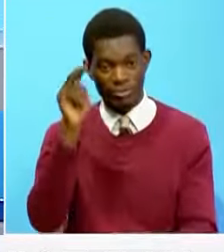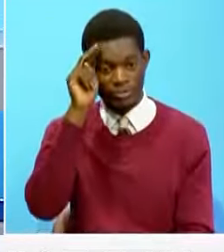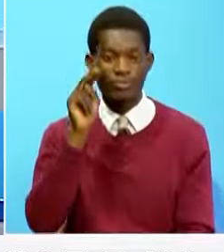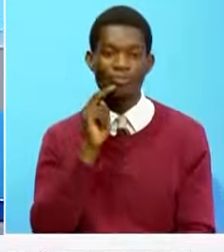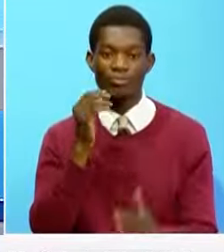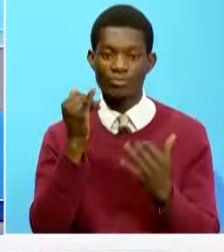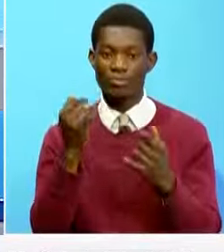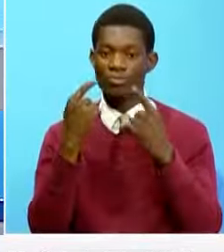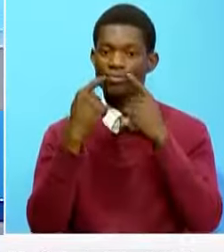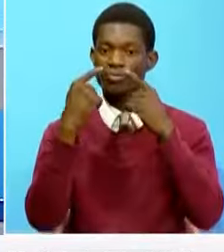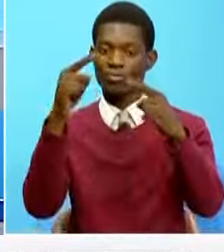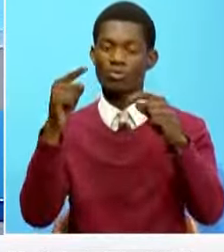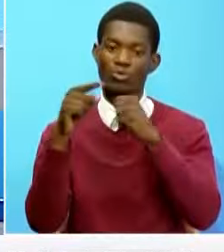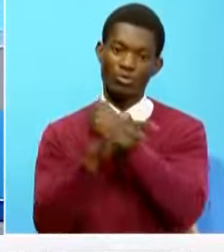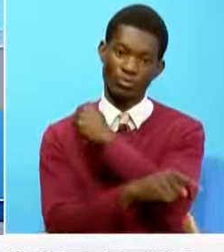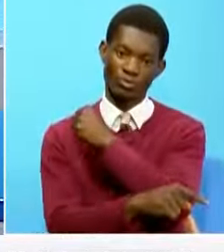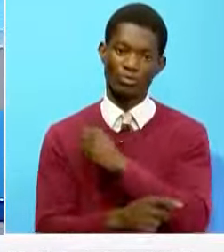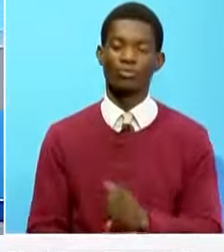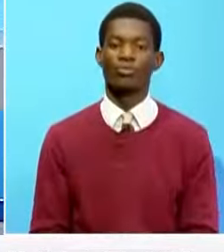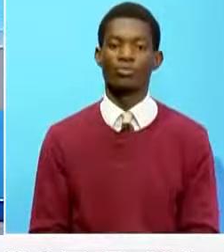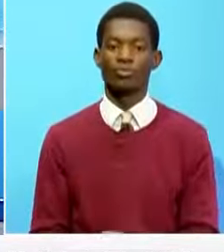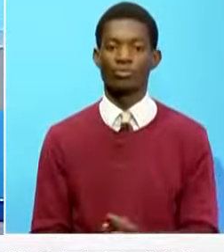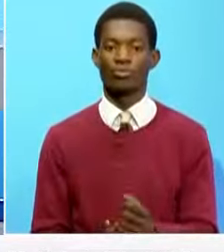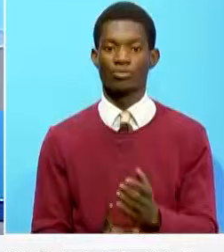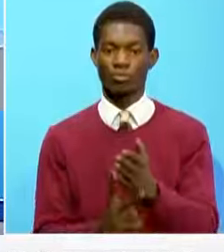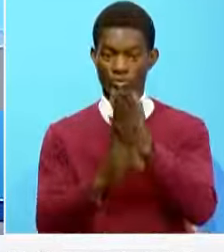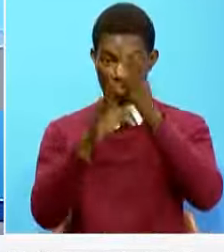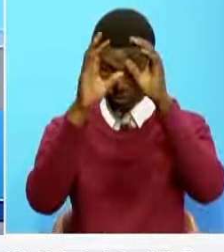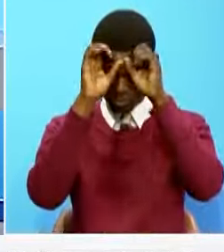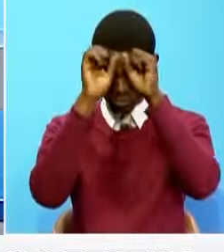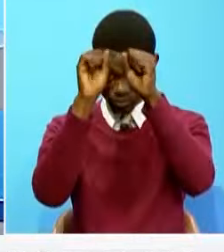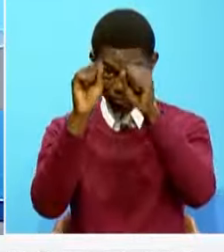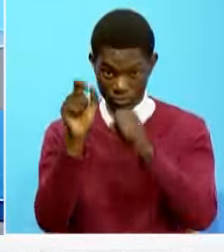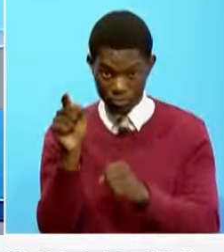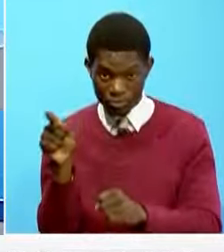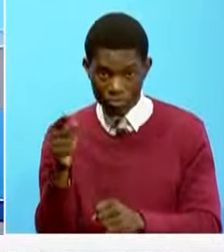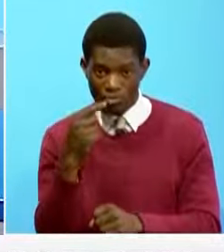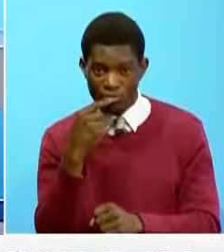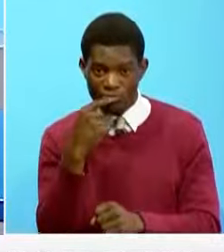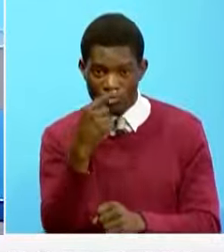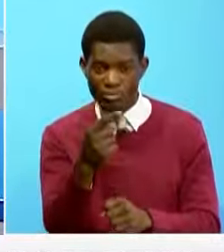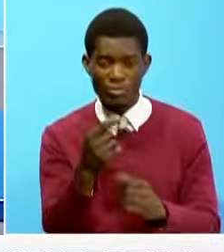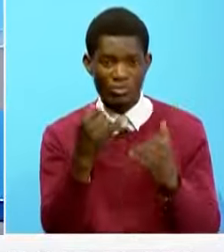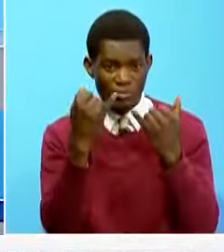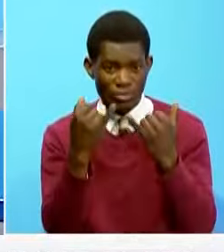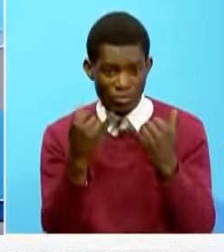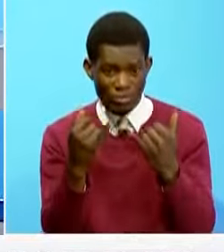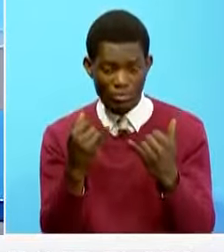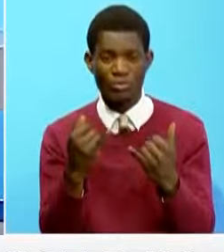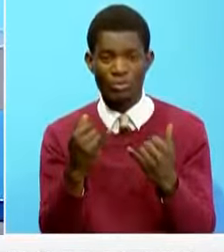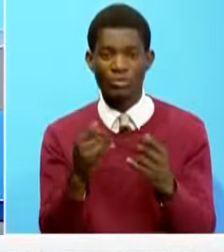details. Vice President Mtalena Lumango says progress has been made to reintroduce